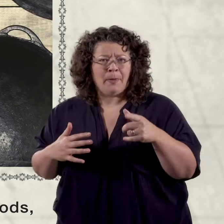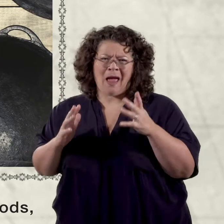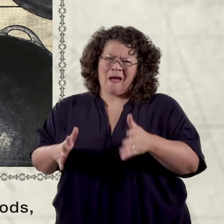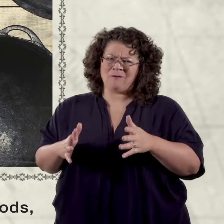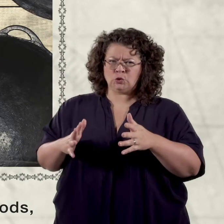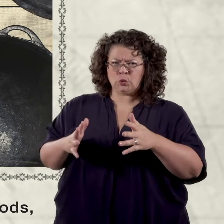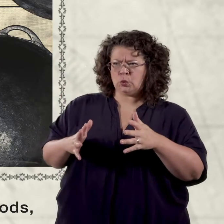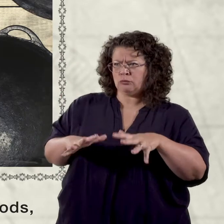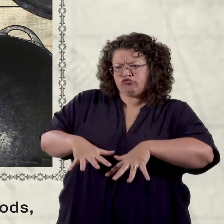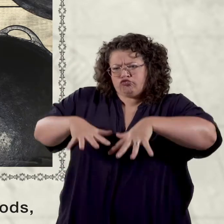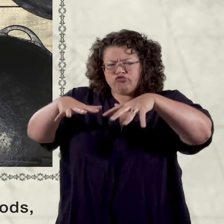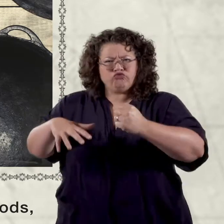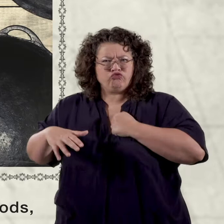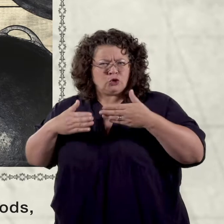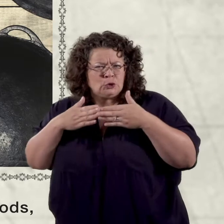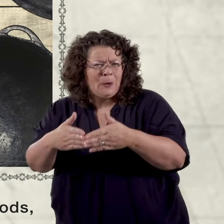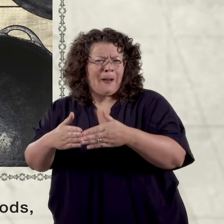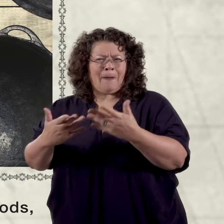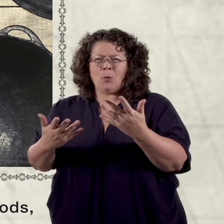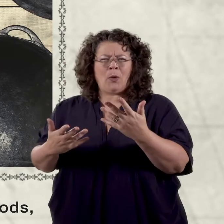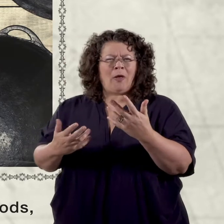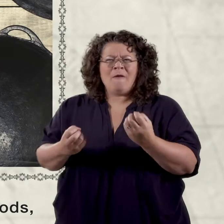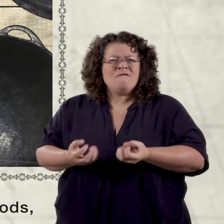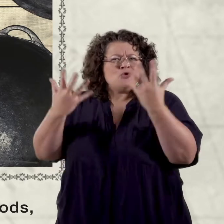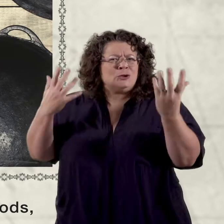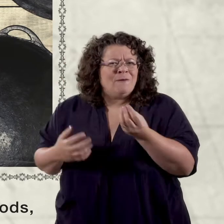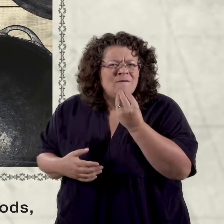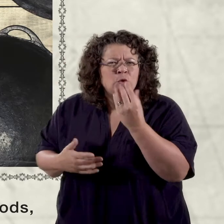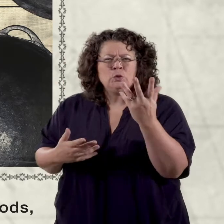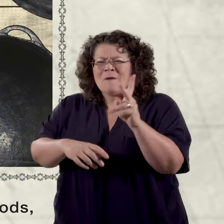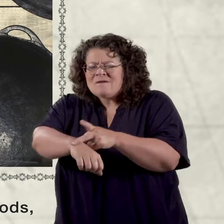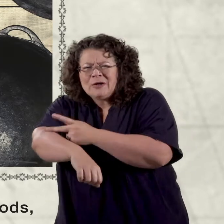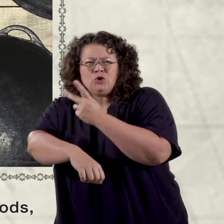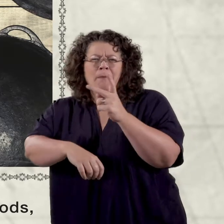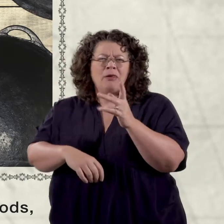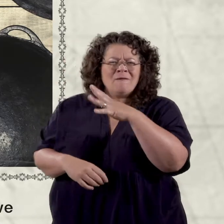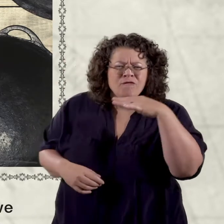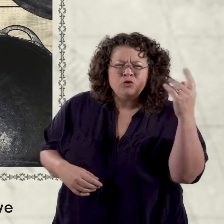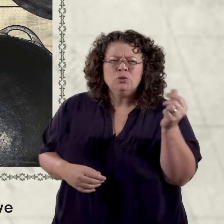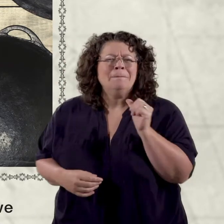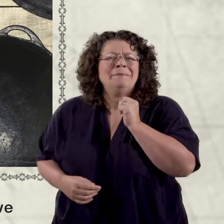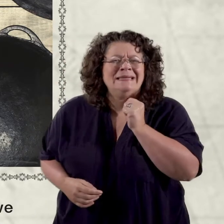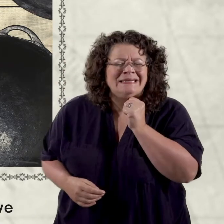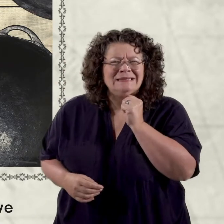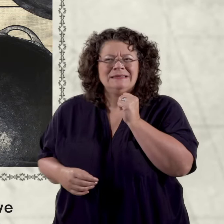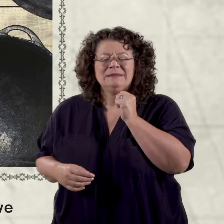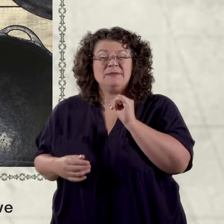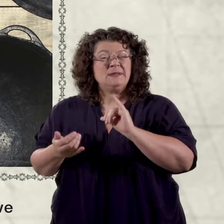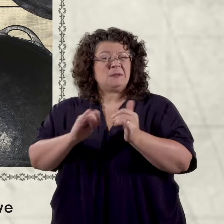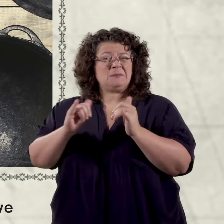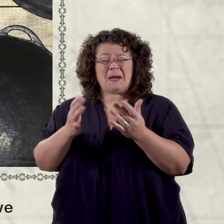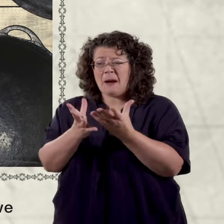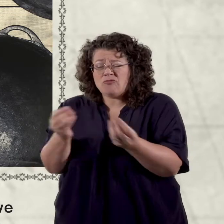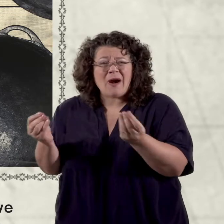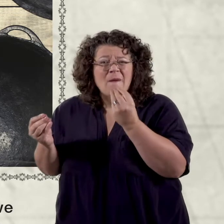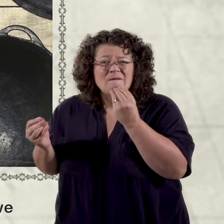fresh foods, vegetables, and fruit, and meats. But sometimes we would run out, and we would have